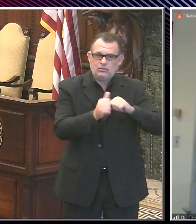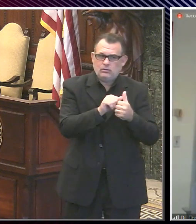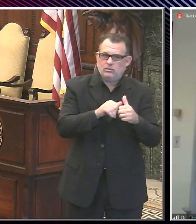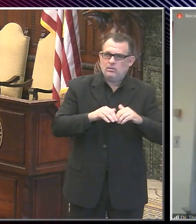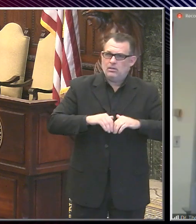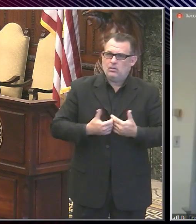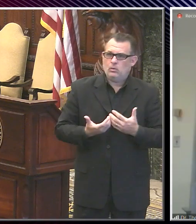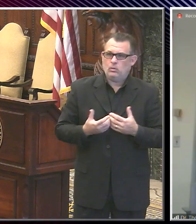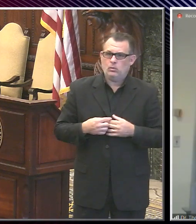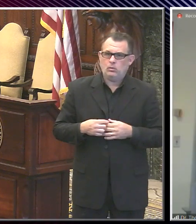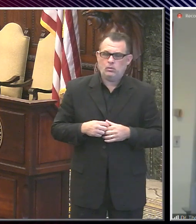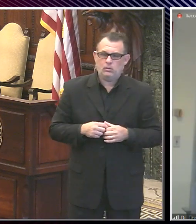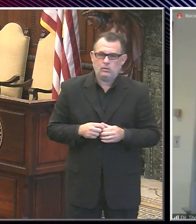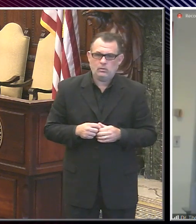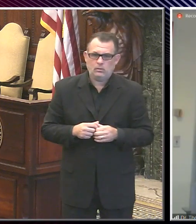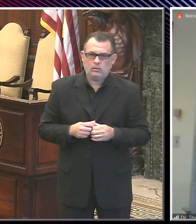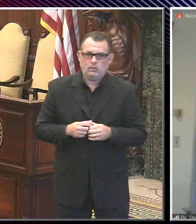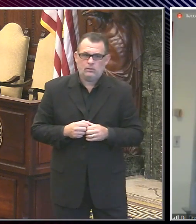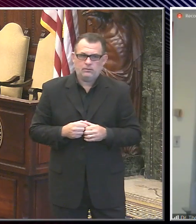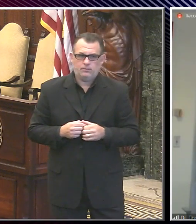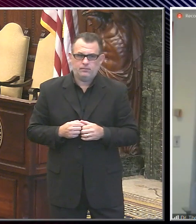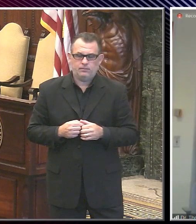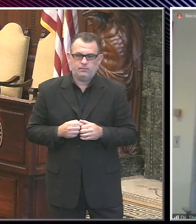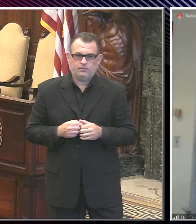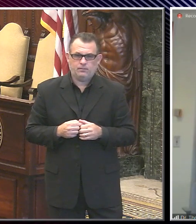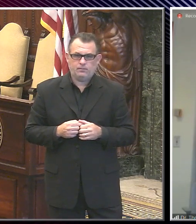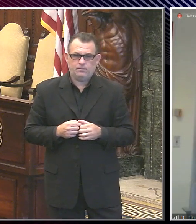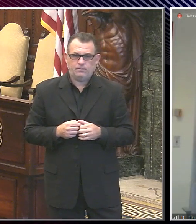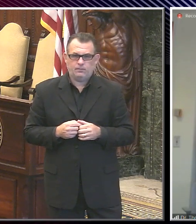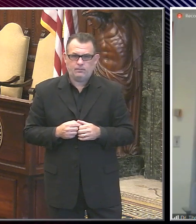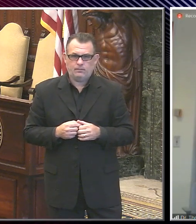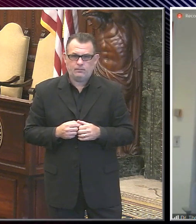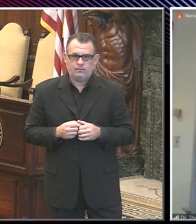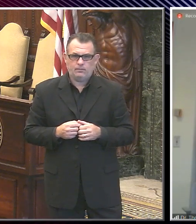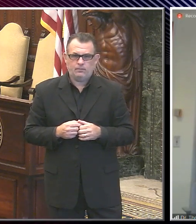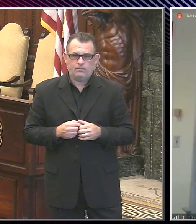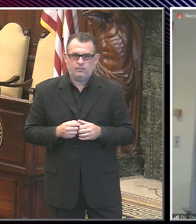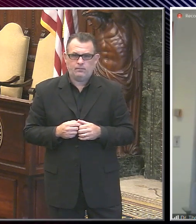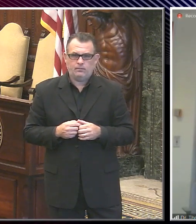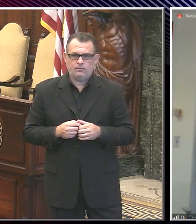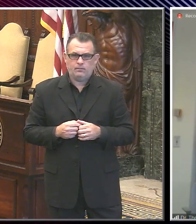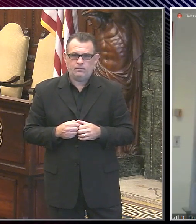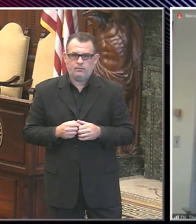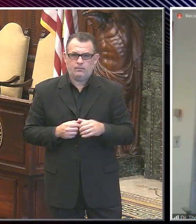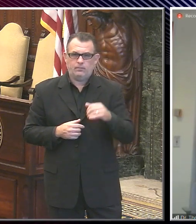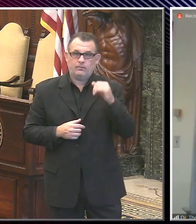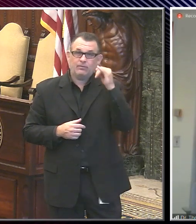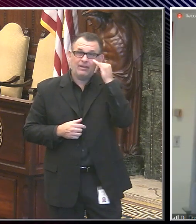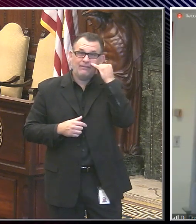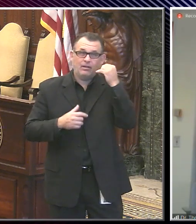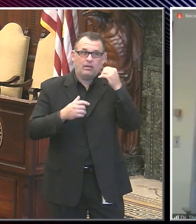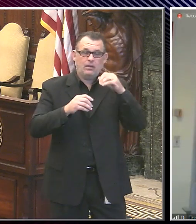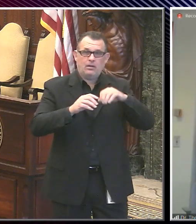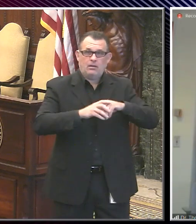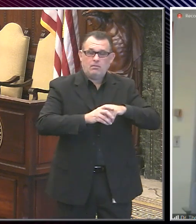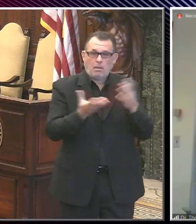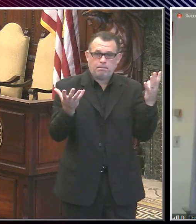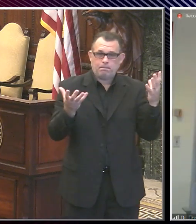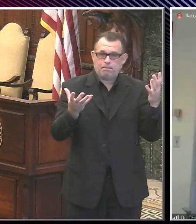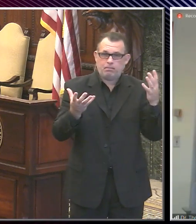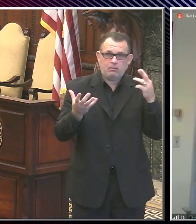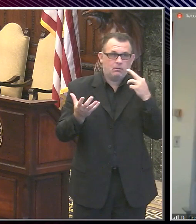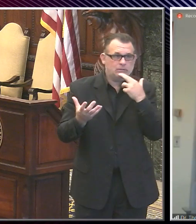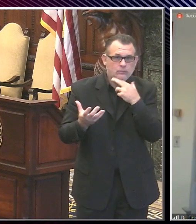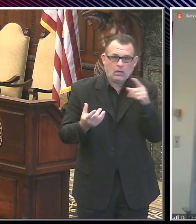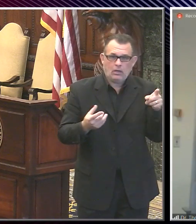If we thought that there was, I would imagine if there's an outbreak really associated with the restaurant, they're gonna have to close at least some minimum period of time,